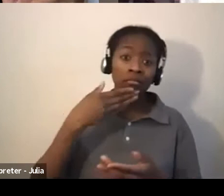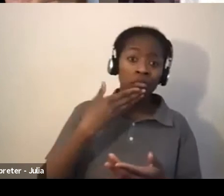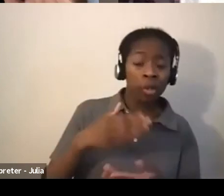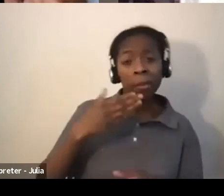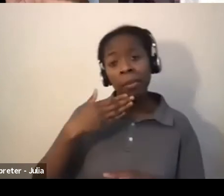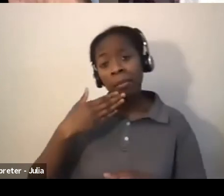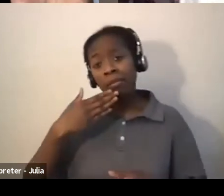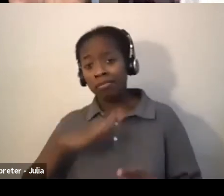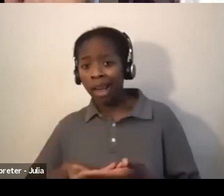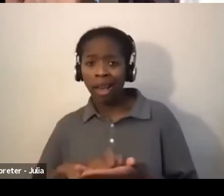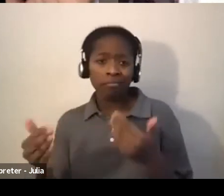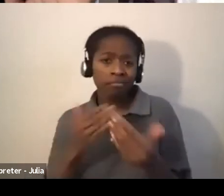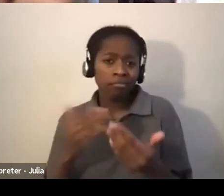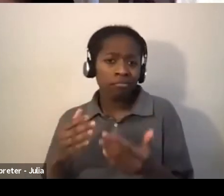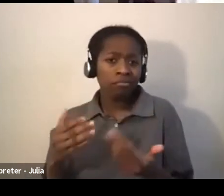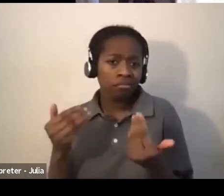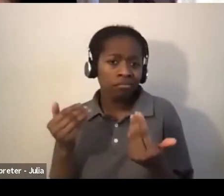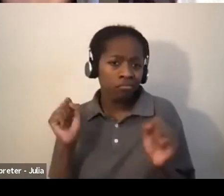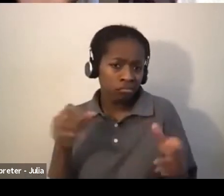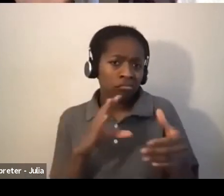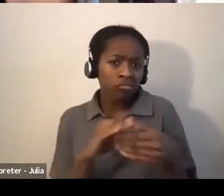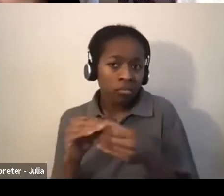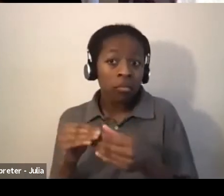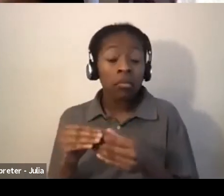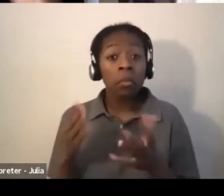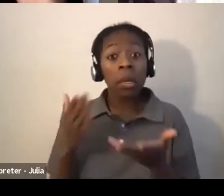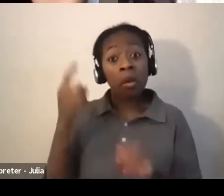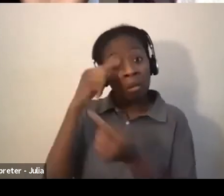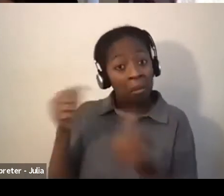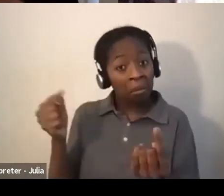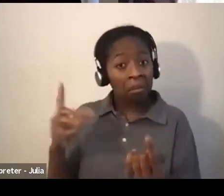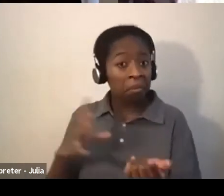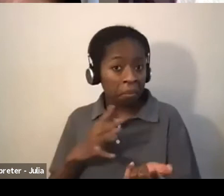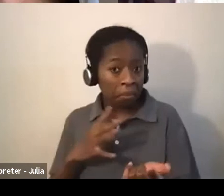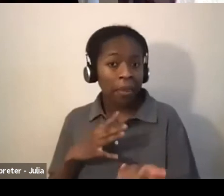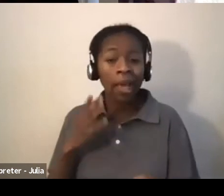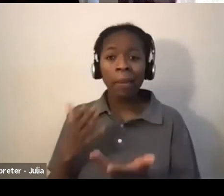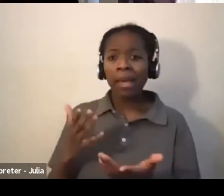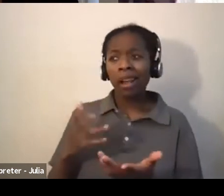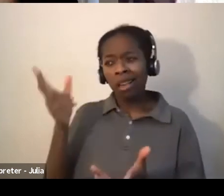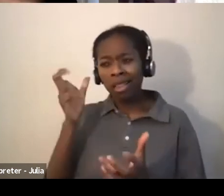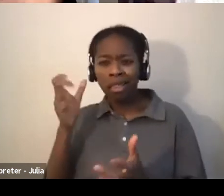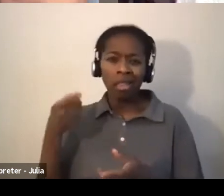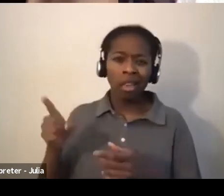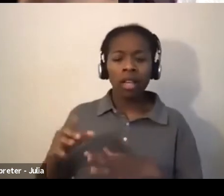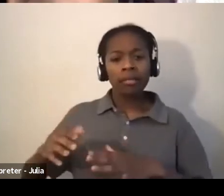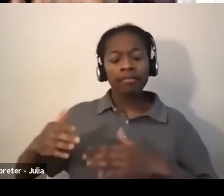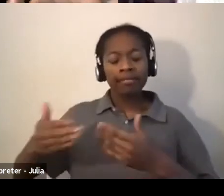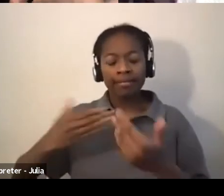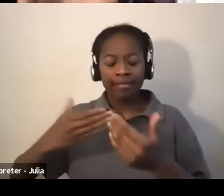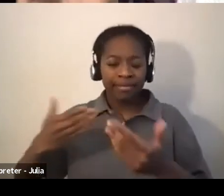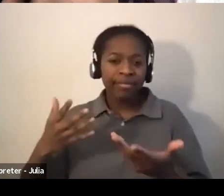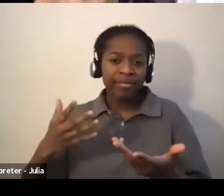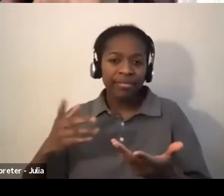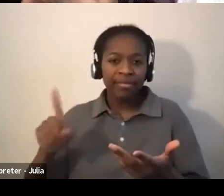should have the voice that they deserve to have. And like I said, you may not agree with it. Sometimes it might be malicious, it might be over, but you just let